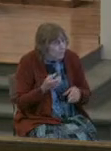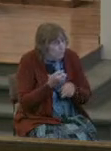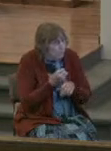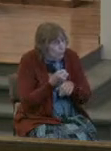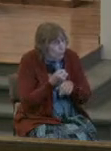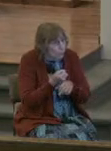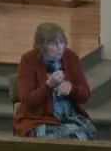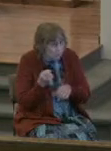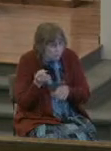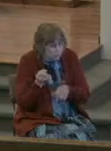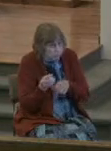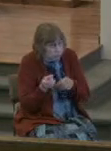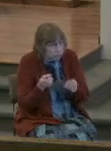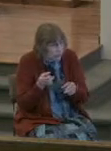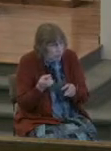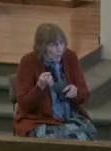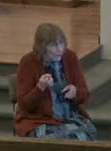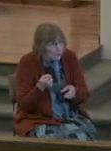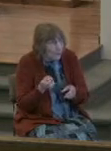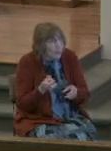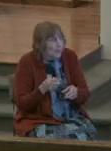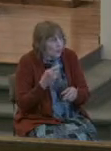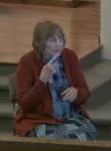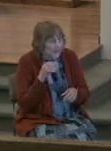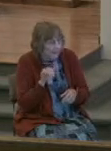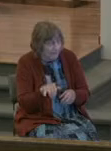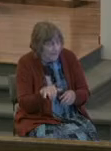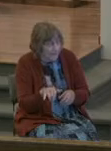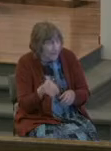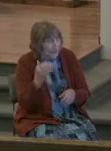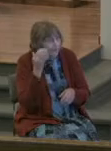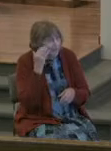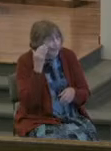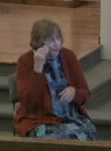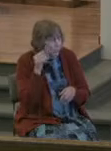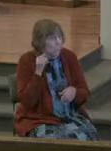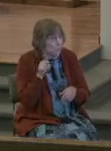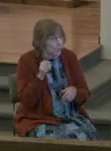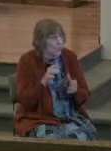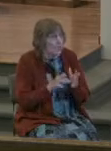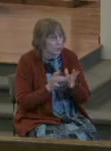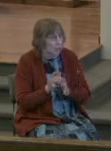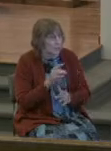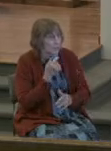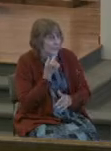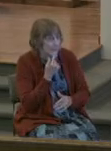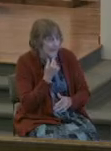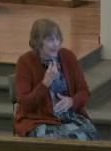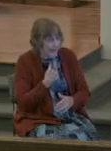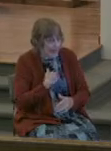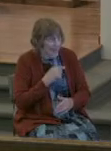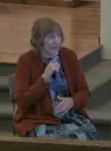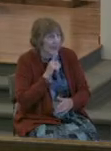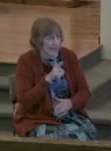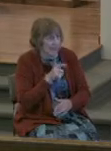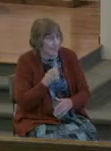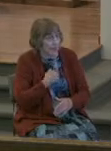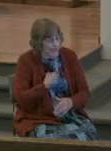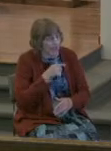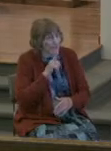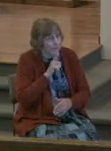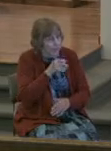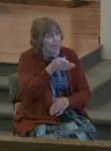to stone him. Because when he said that, they knew that Jesus was saying, I